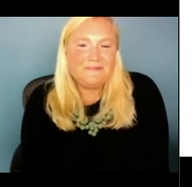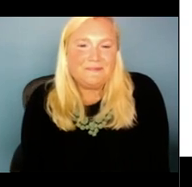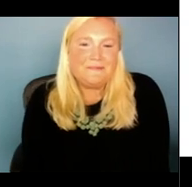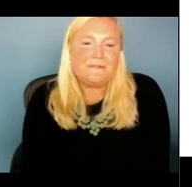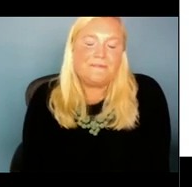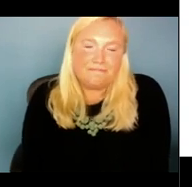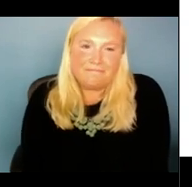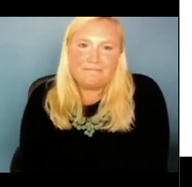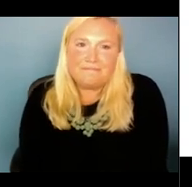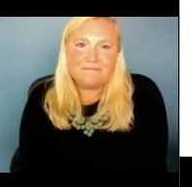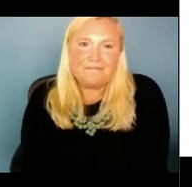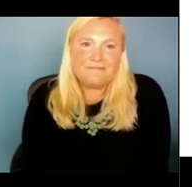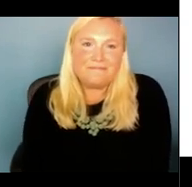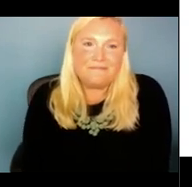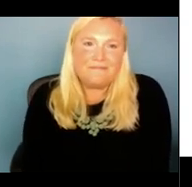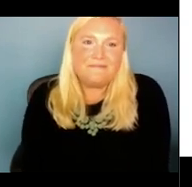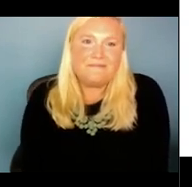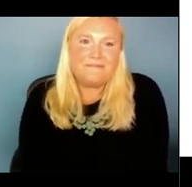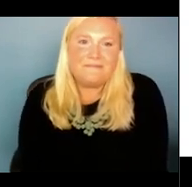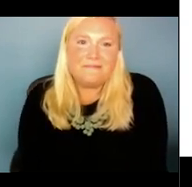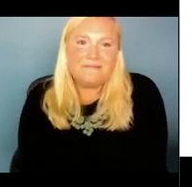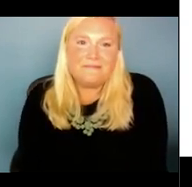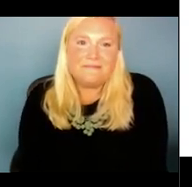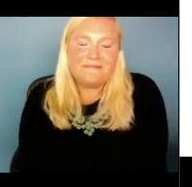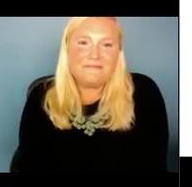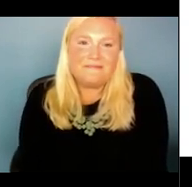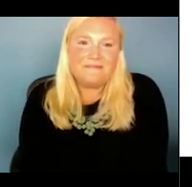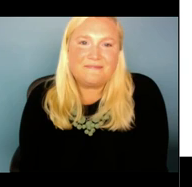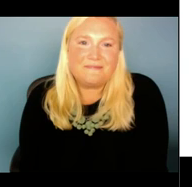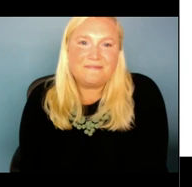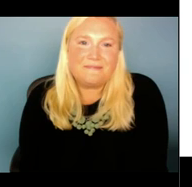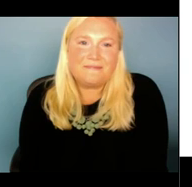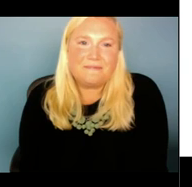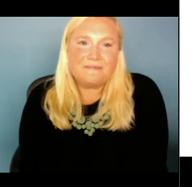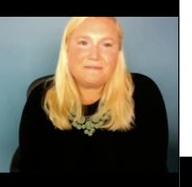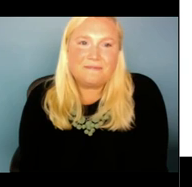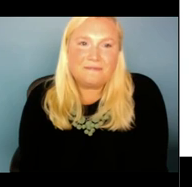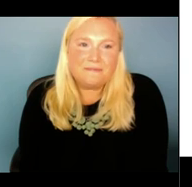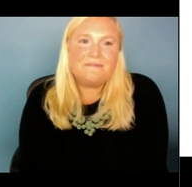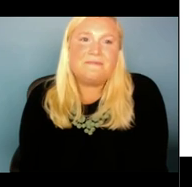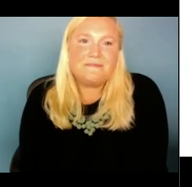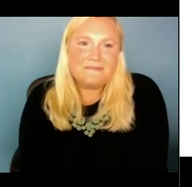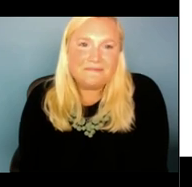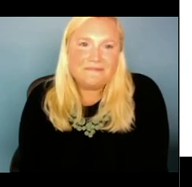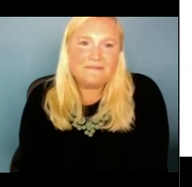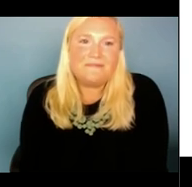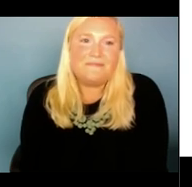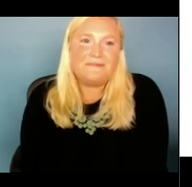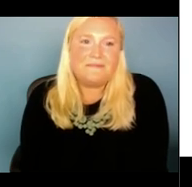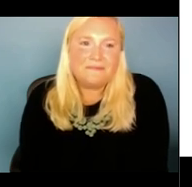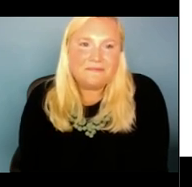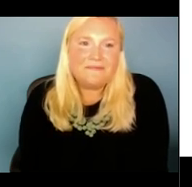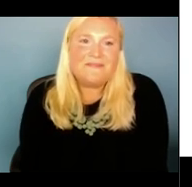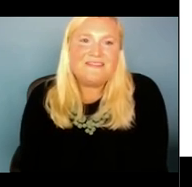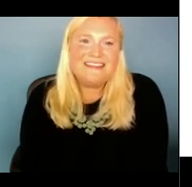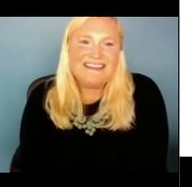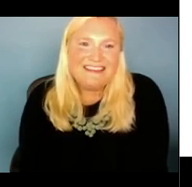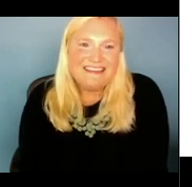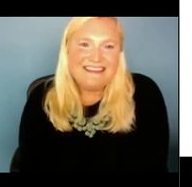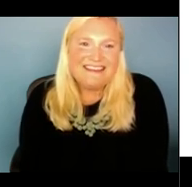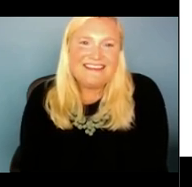with clients? I recently was in a CEU course that Nina Reeves was